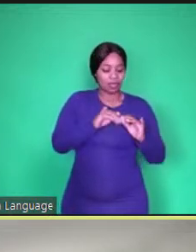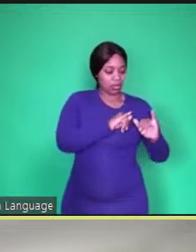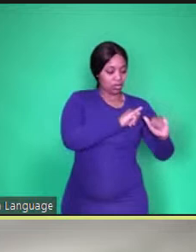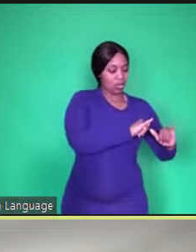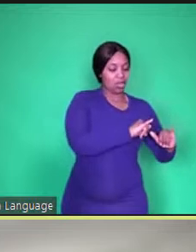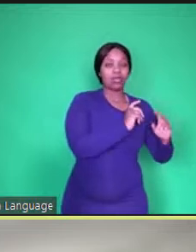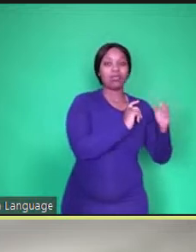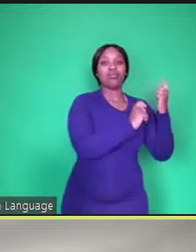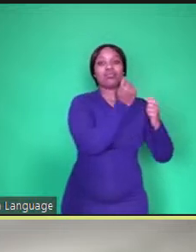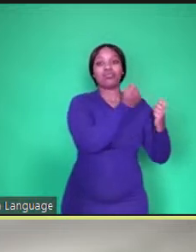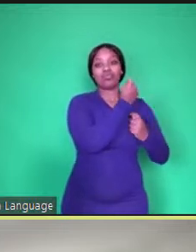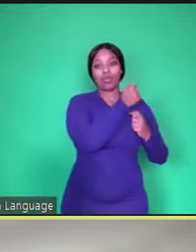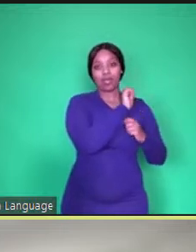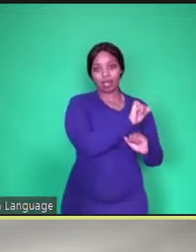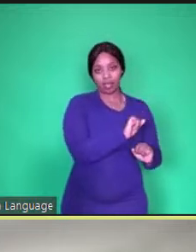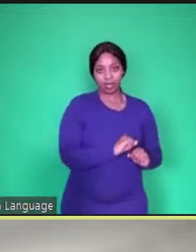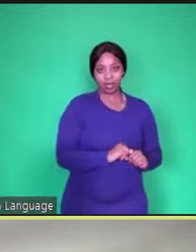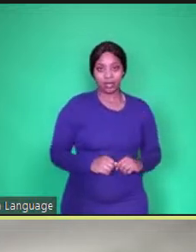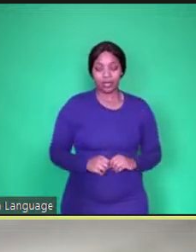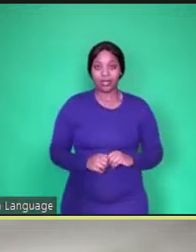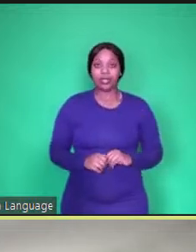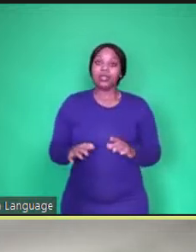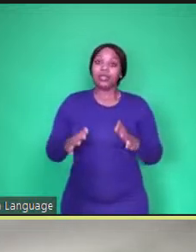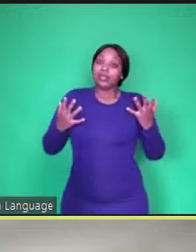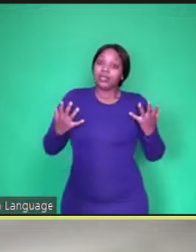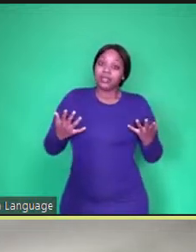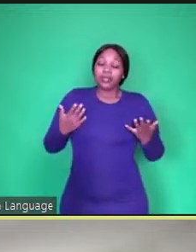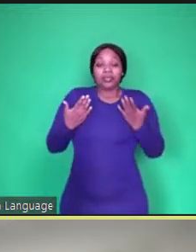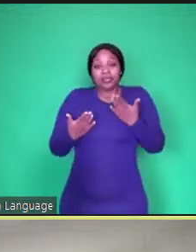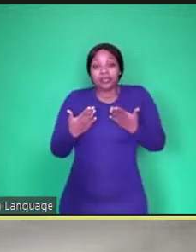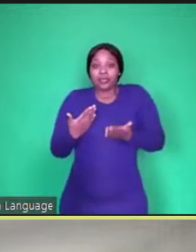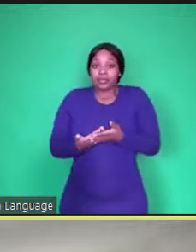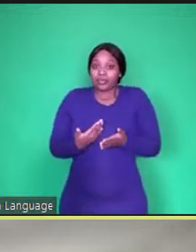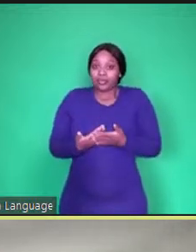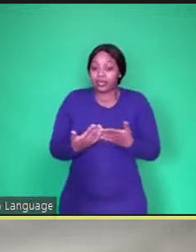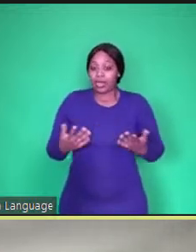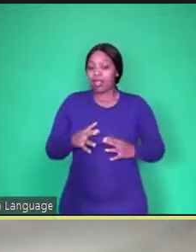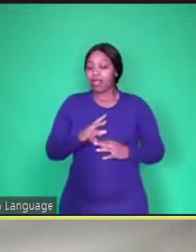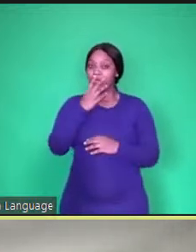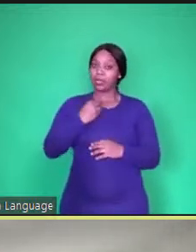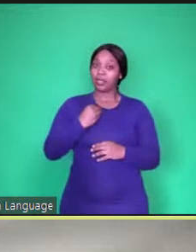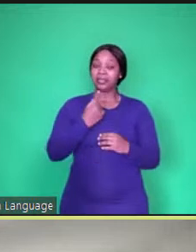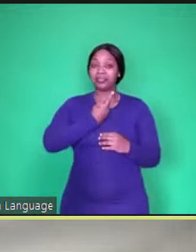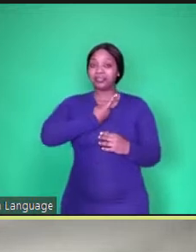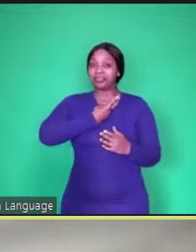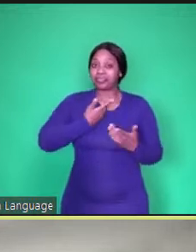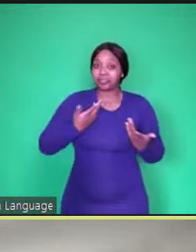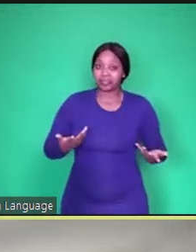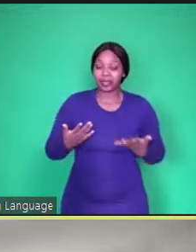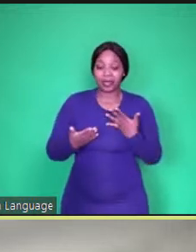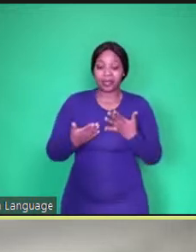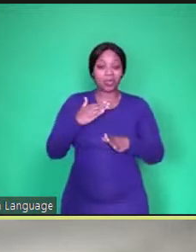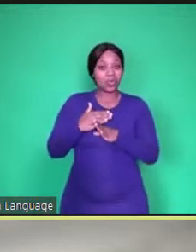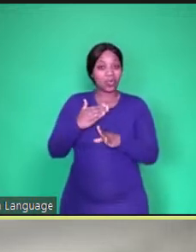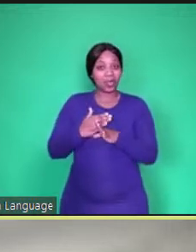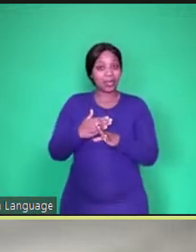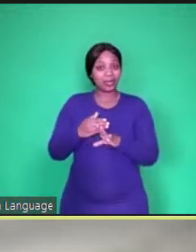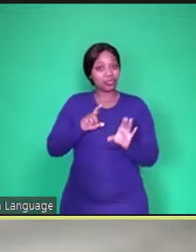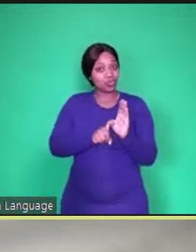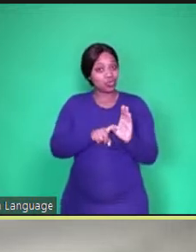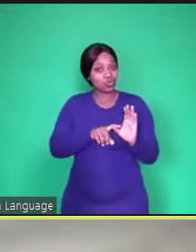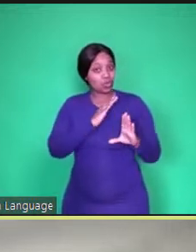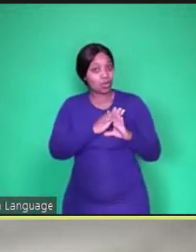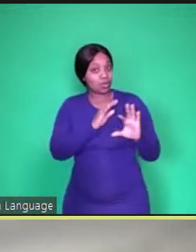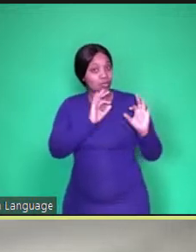cohort. You might ask whether these jobs were, yes, people are migrating, but what's the quality of work? Well, this